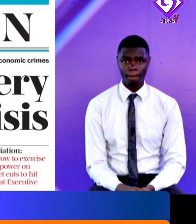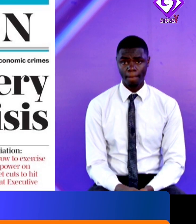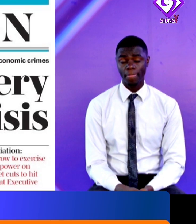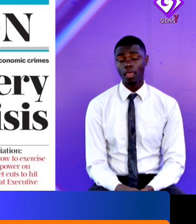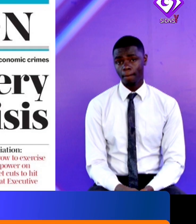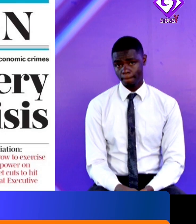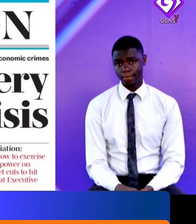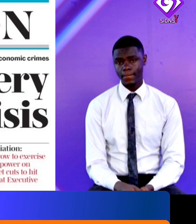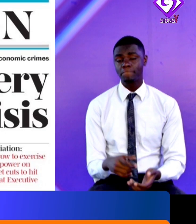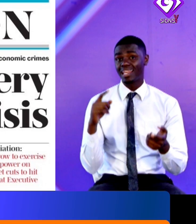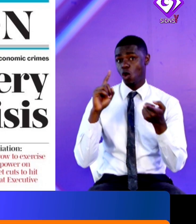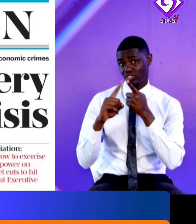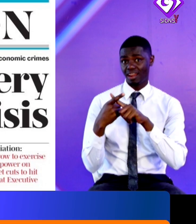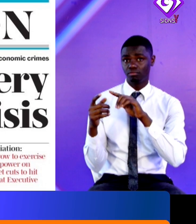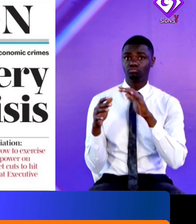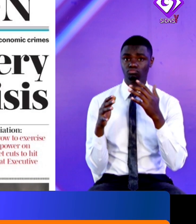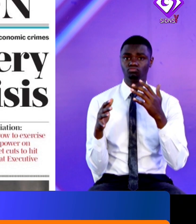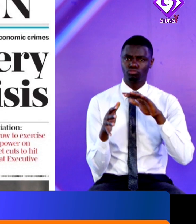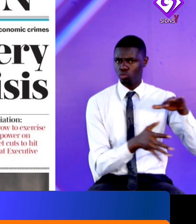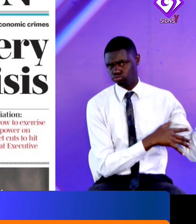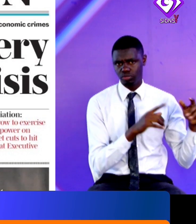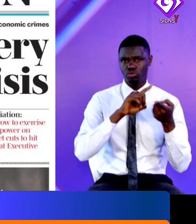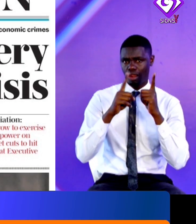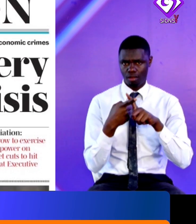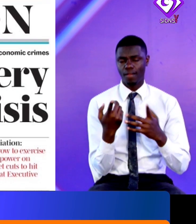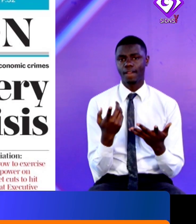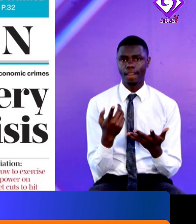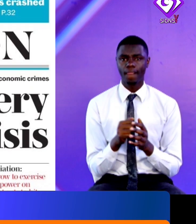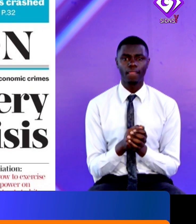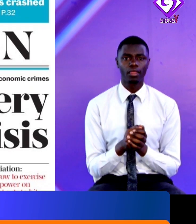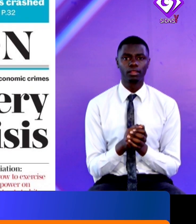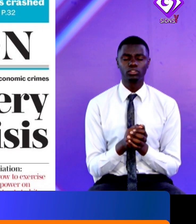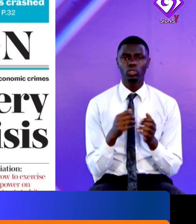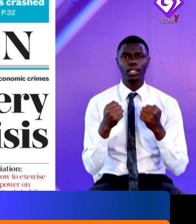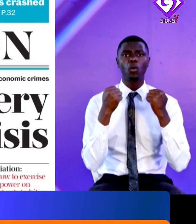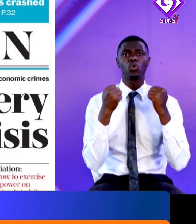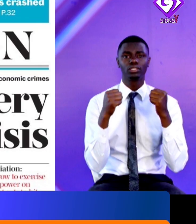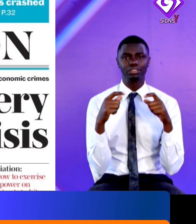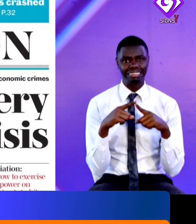switching stances to the Standard, where it is a bold statement